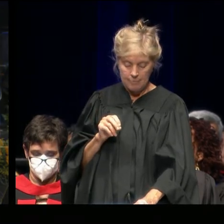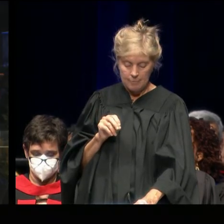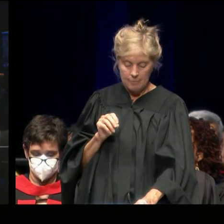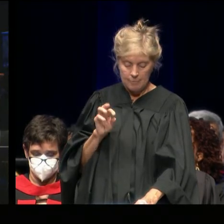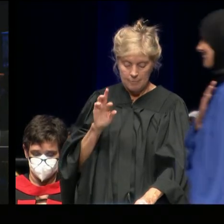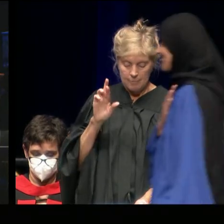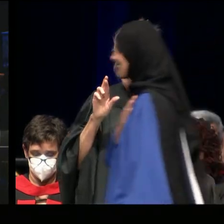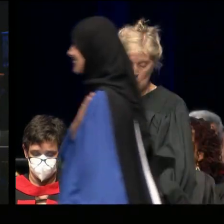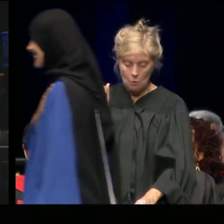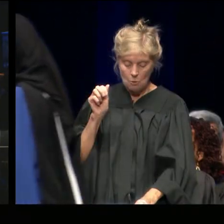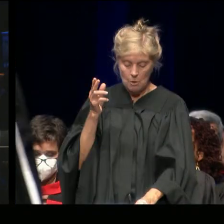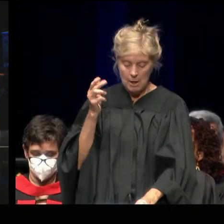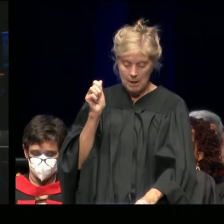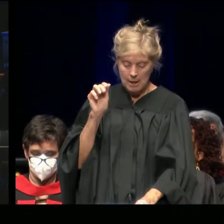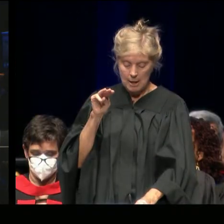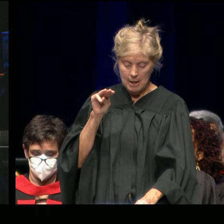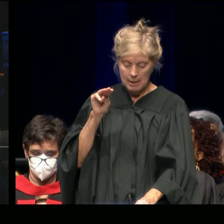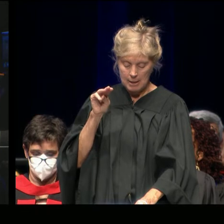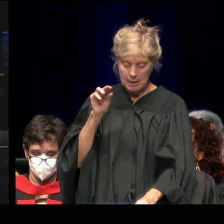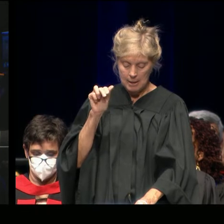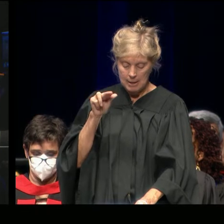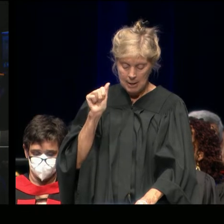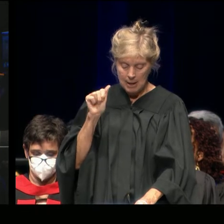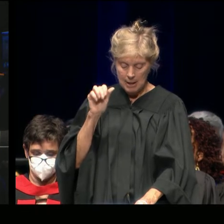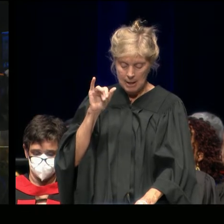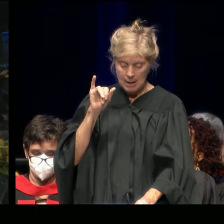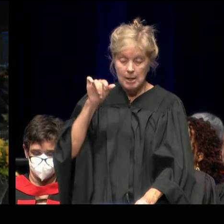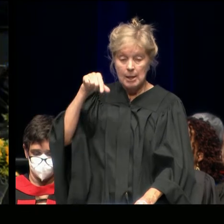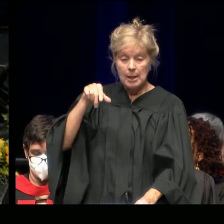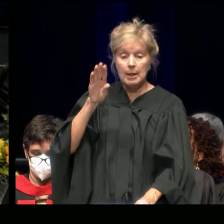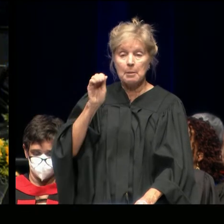Rahana Iqbal with distinction.